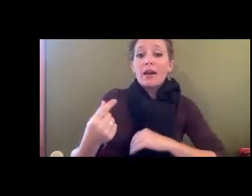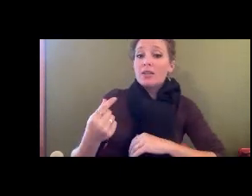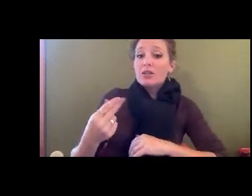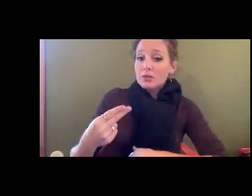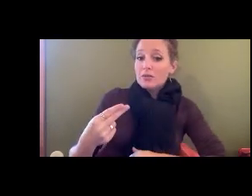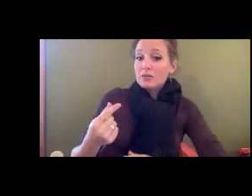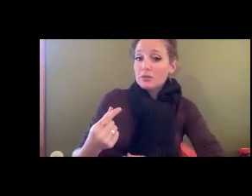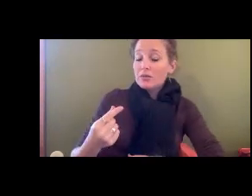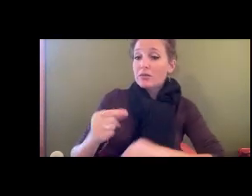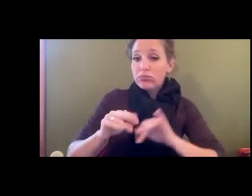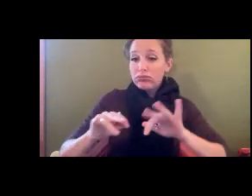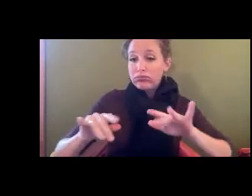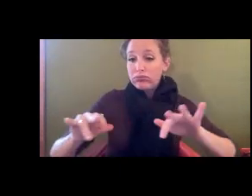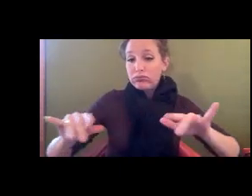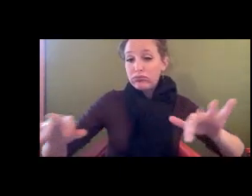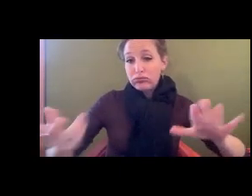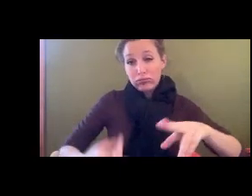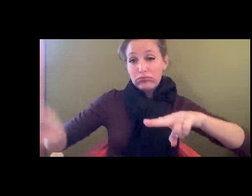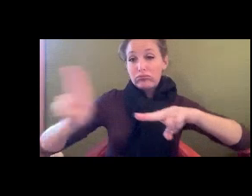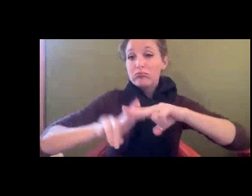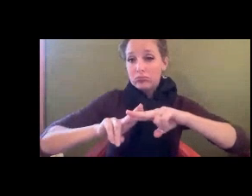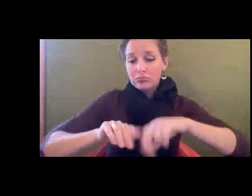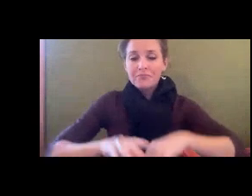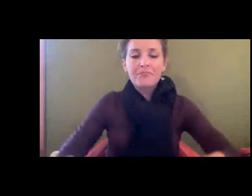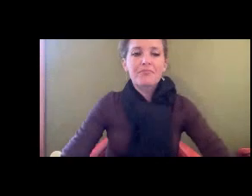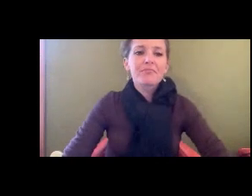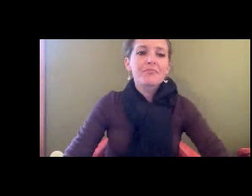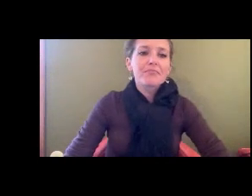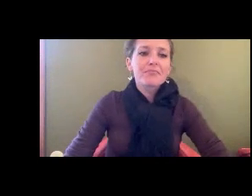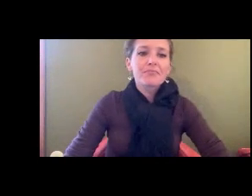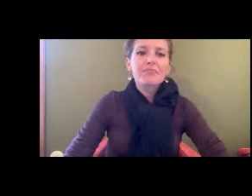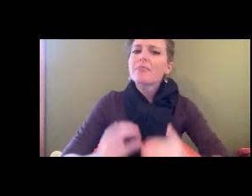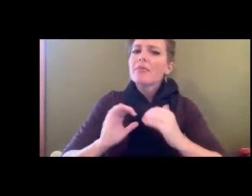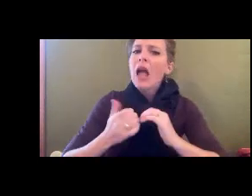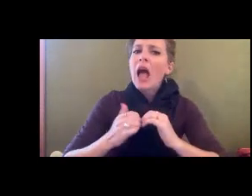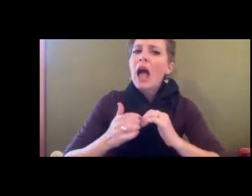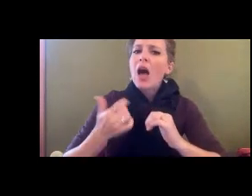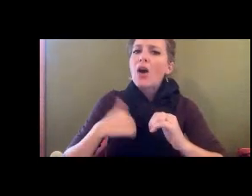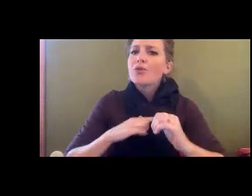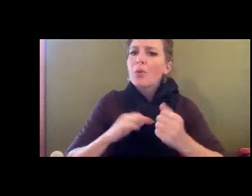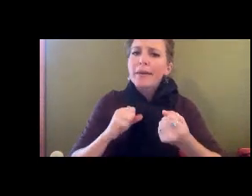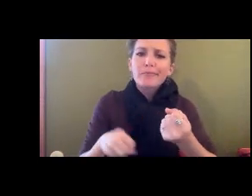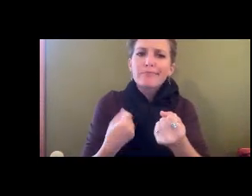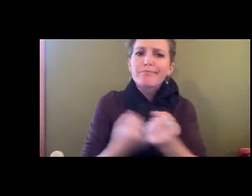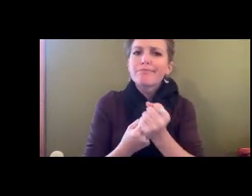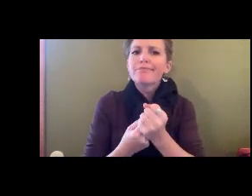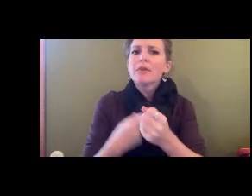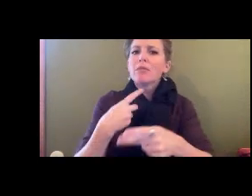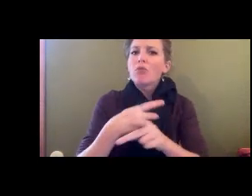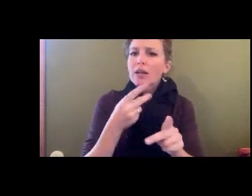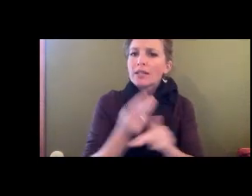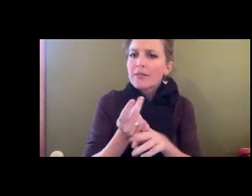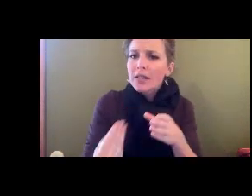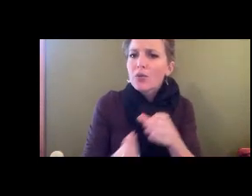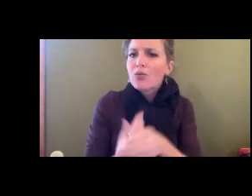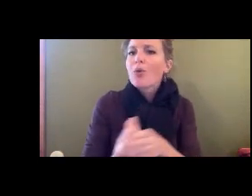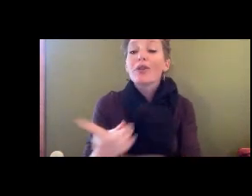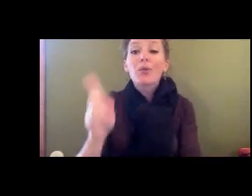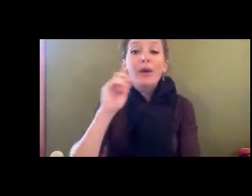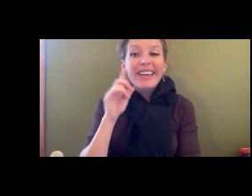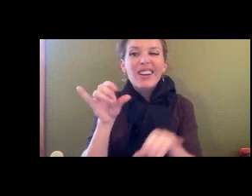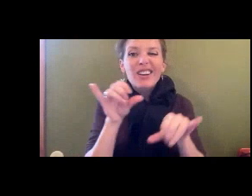increased greenhouse gas emissions. Now, how do we fuel productivity growth? You'll hear a little similarity or a